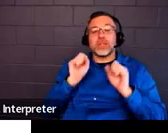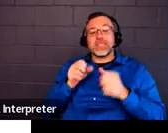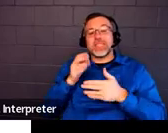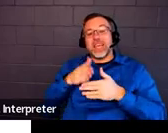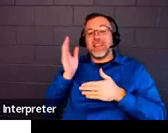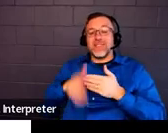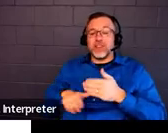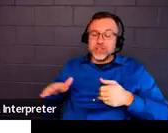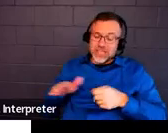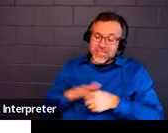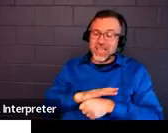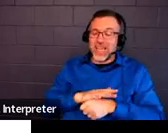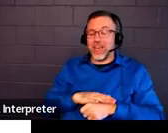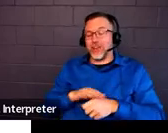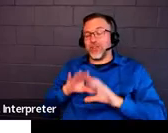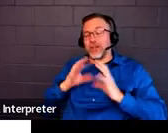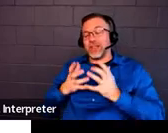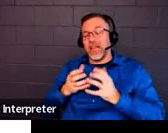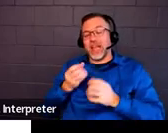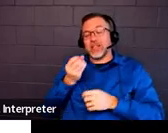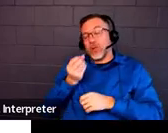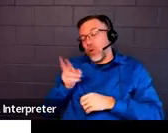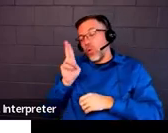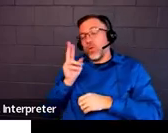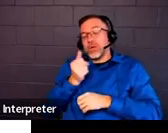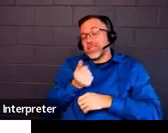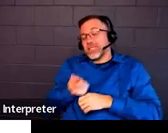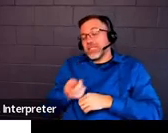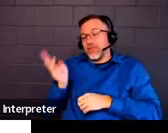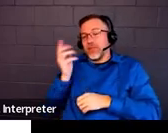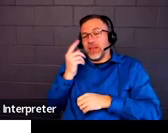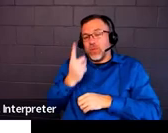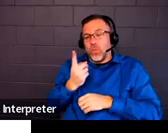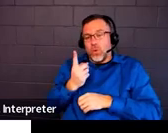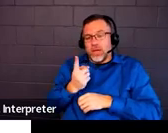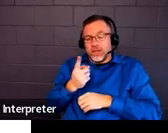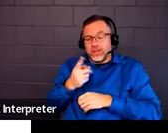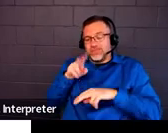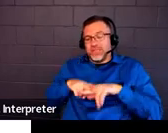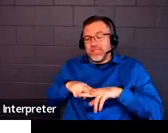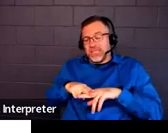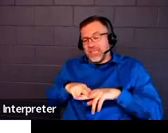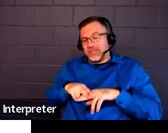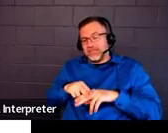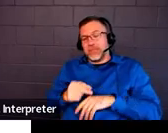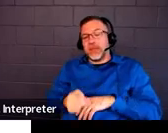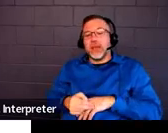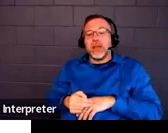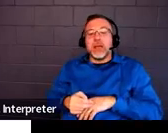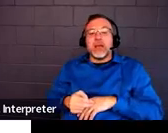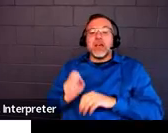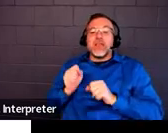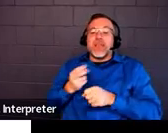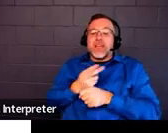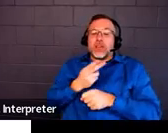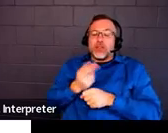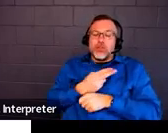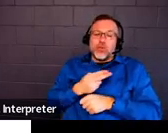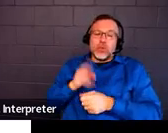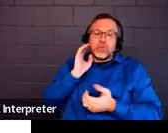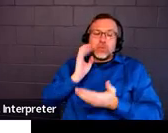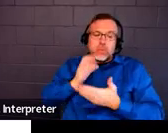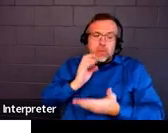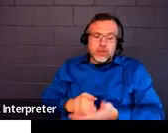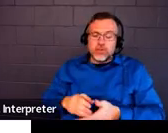session or several items in a sitting. And the use of regular instructional supports, such as manipulatives or token